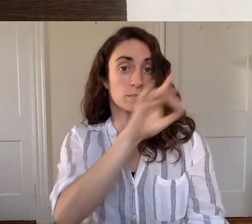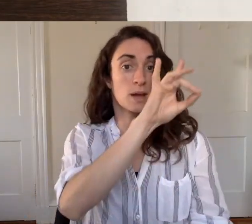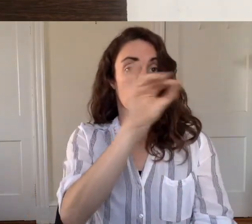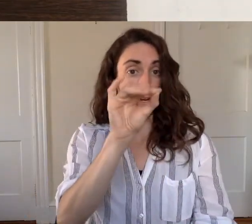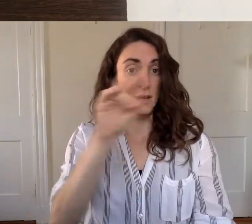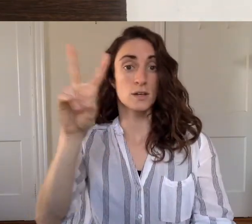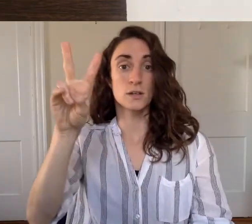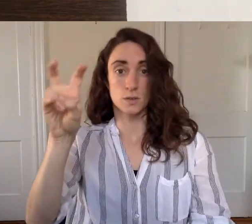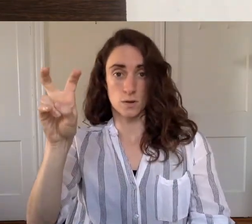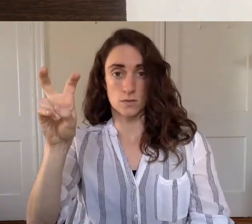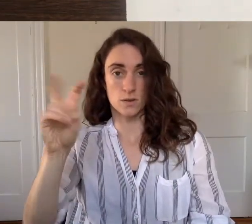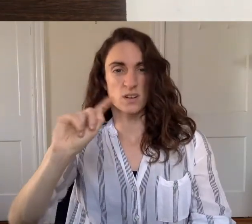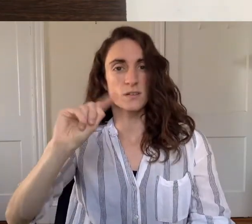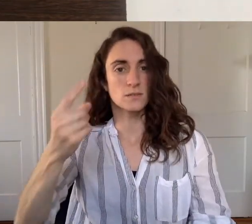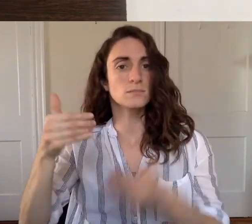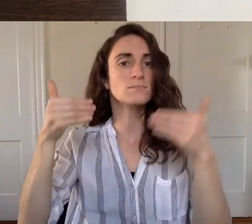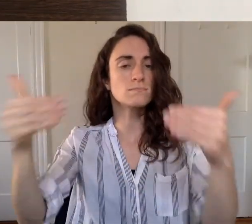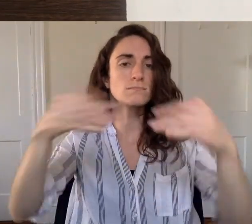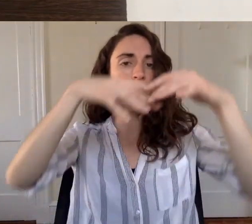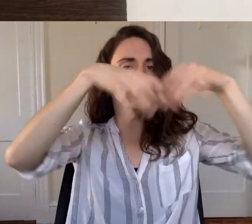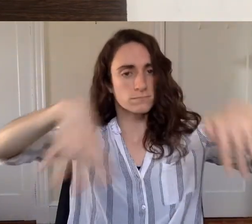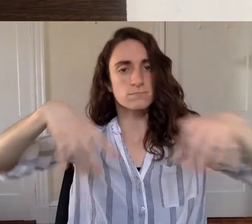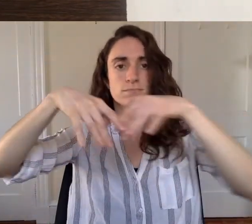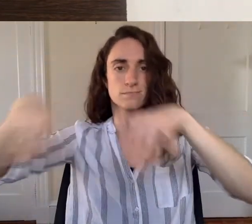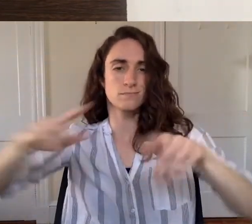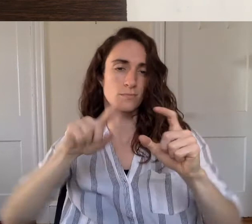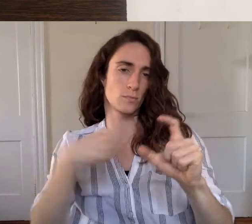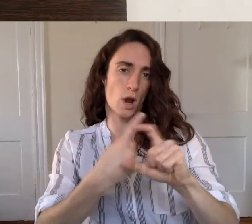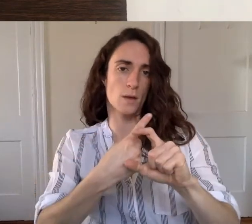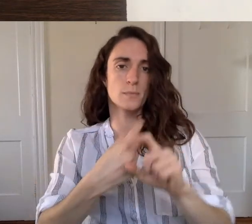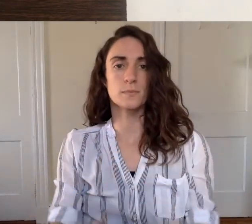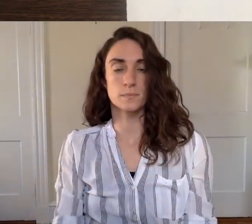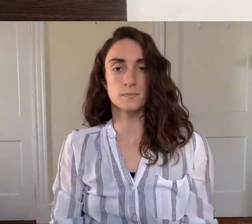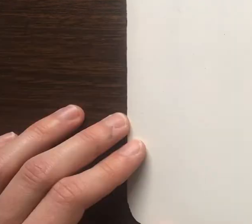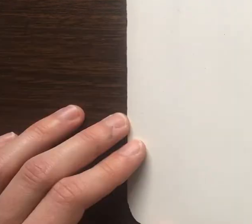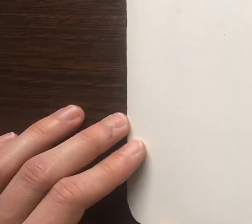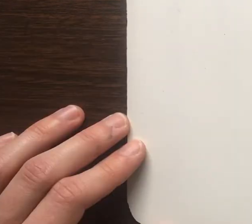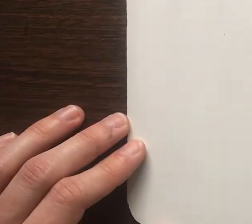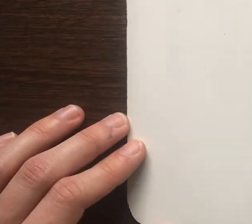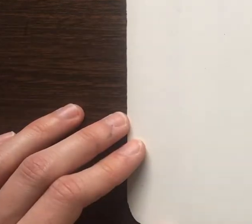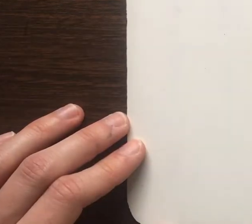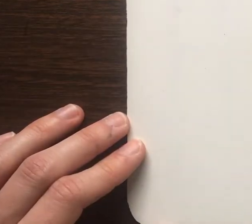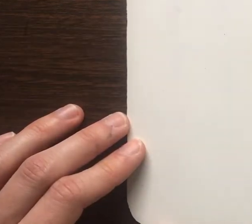example, finding the GCF of 80 and 200, starting by finding their prime factorizations.